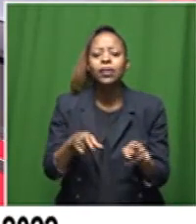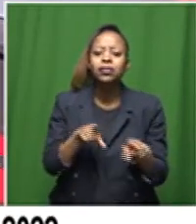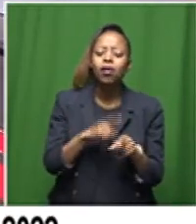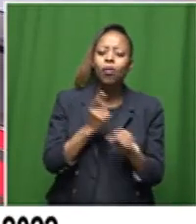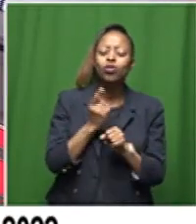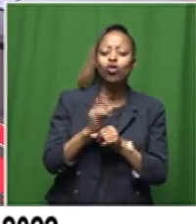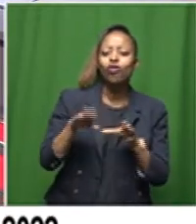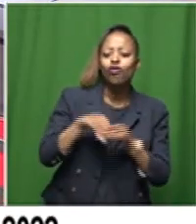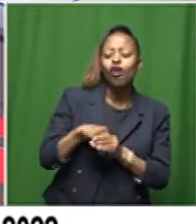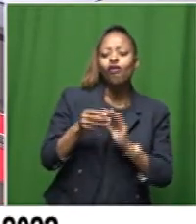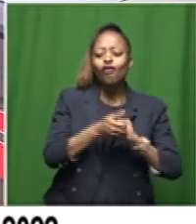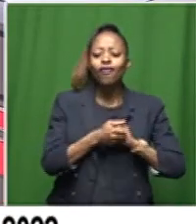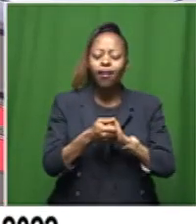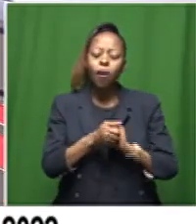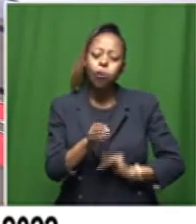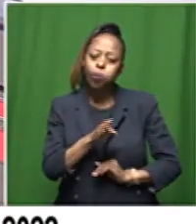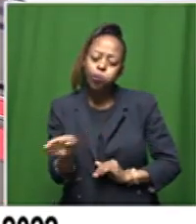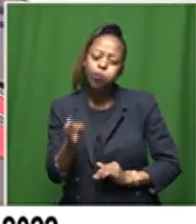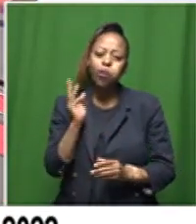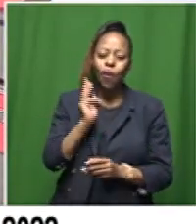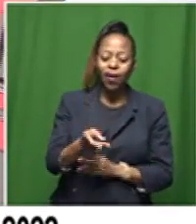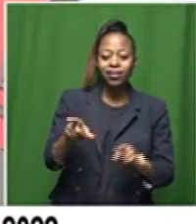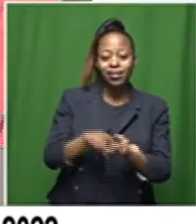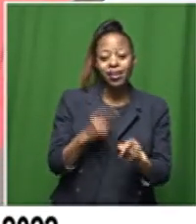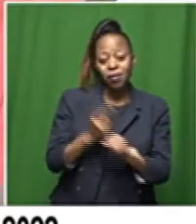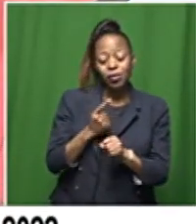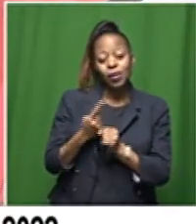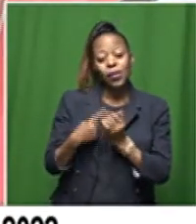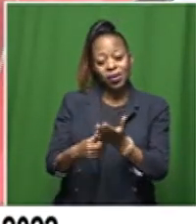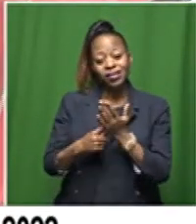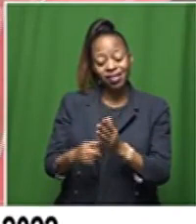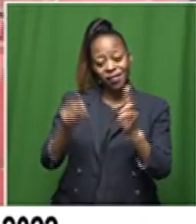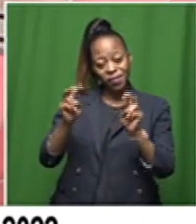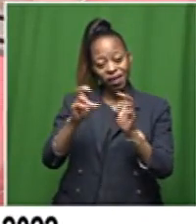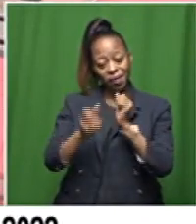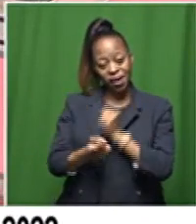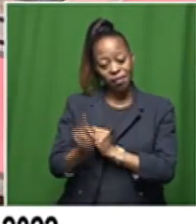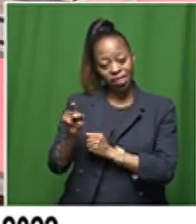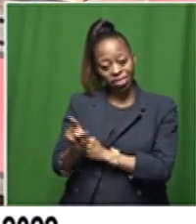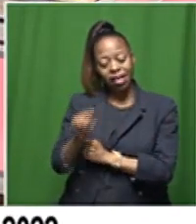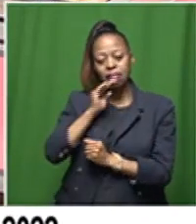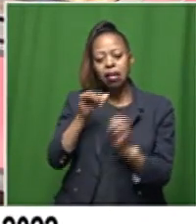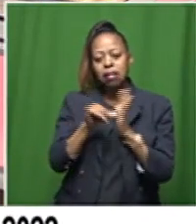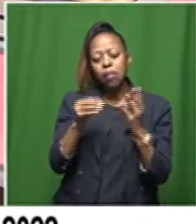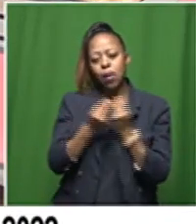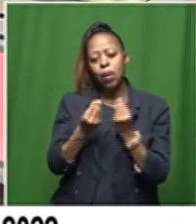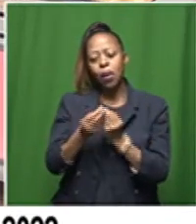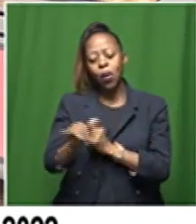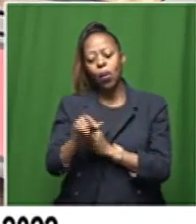with the association will be there and having a discussion around certain themes at the conference. What, importantly, is